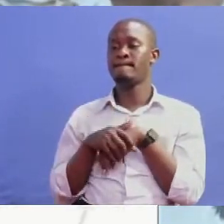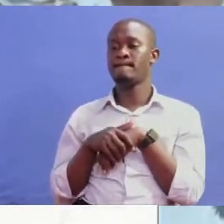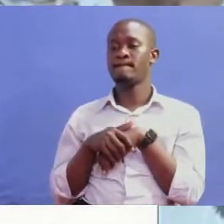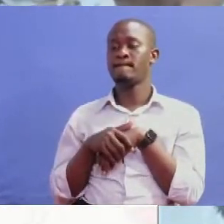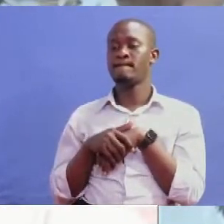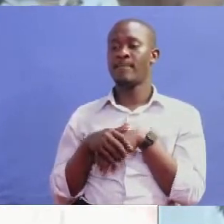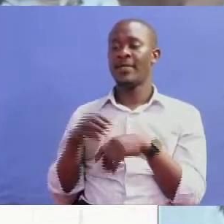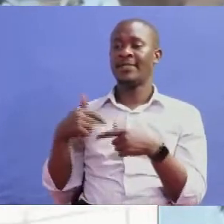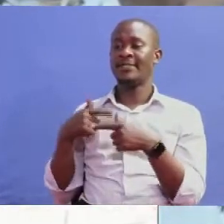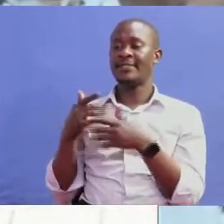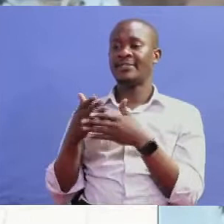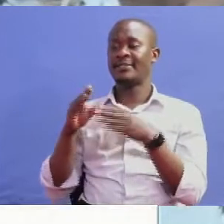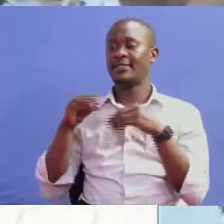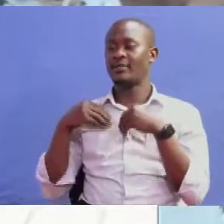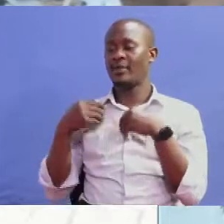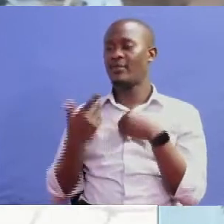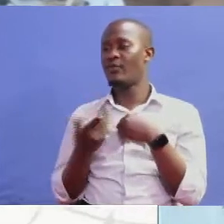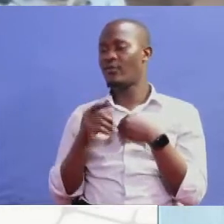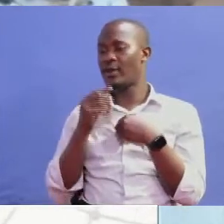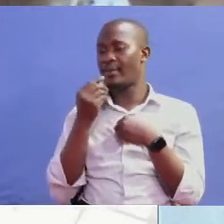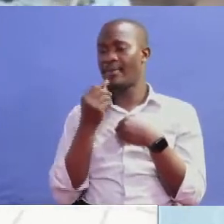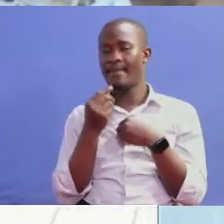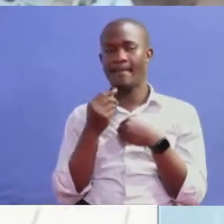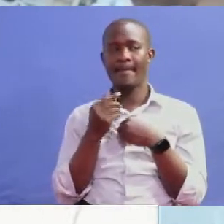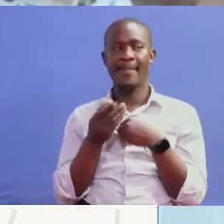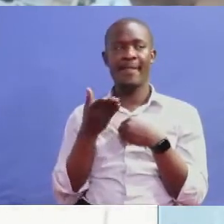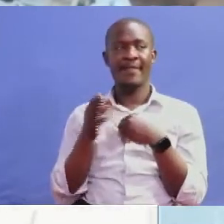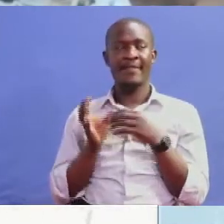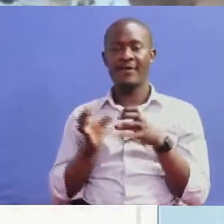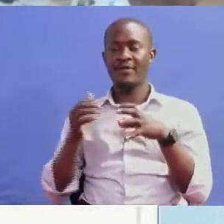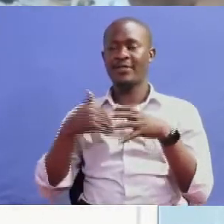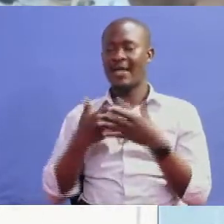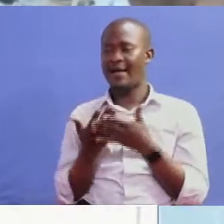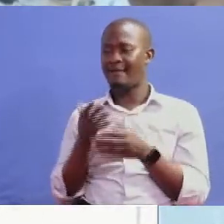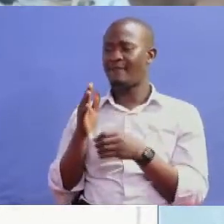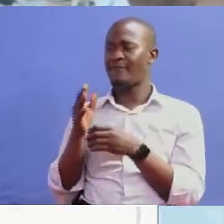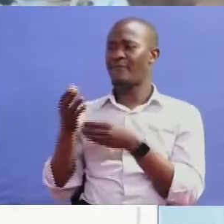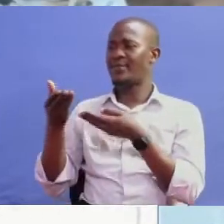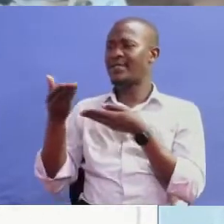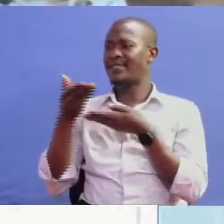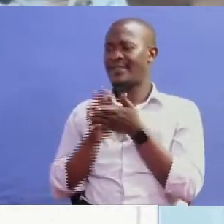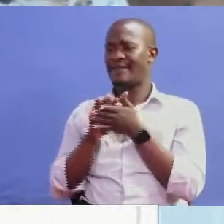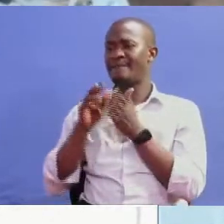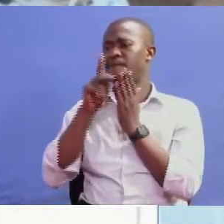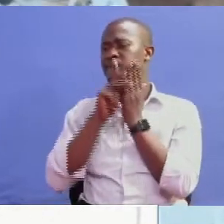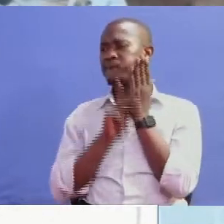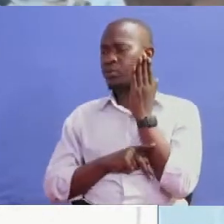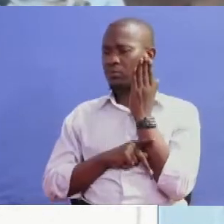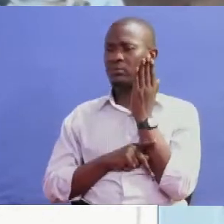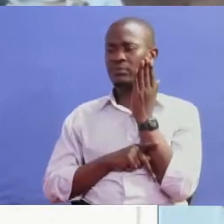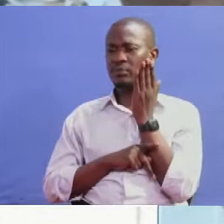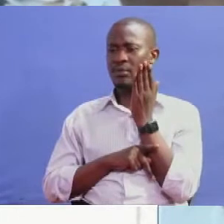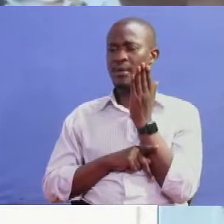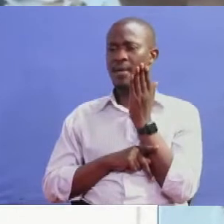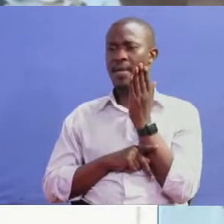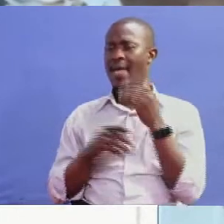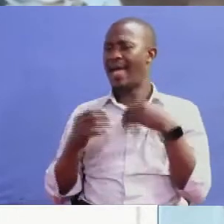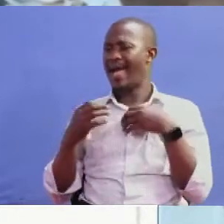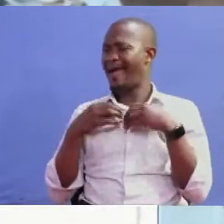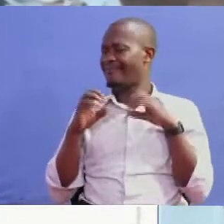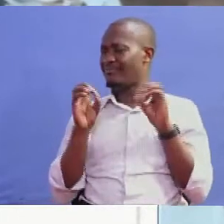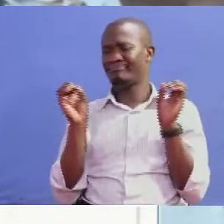since the inception of mining of gold in Ramula, this community has been still very poor. They don't have